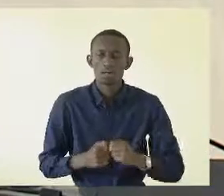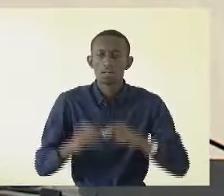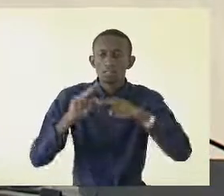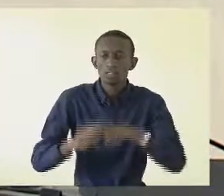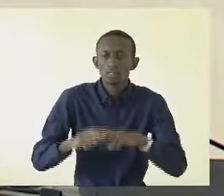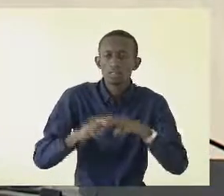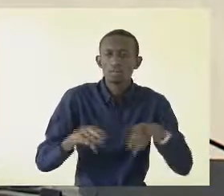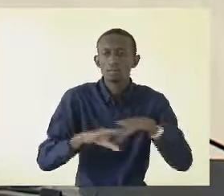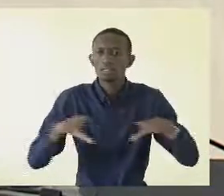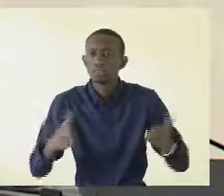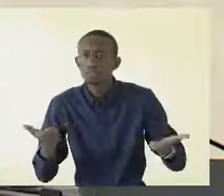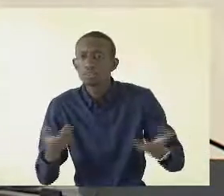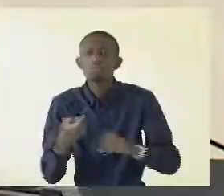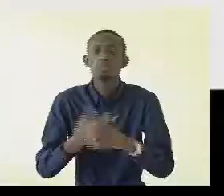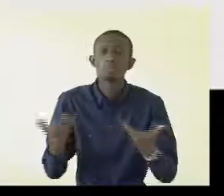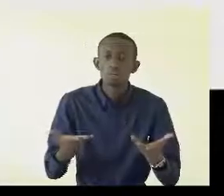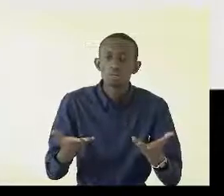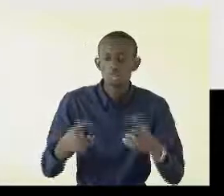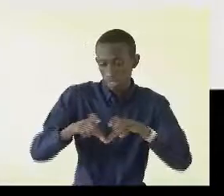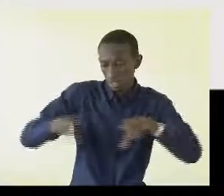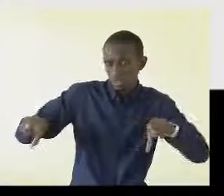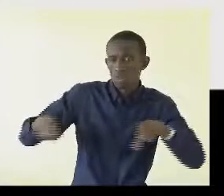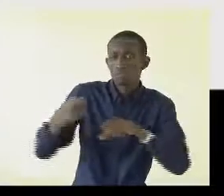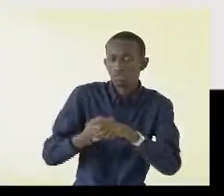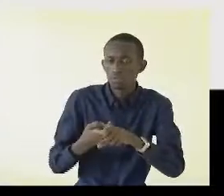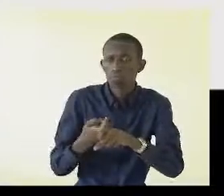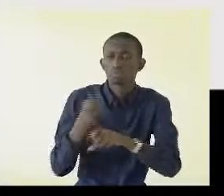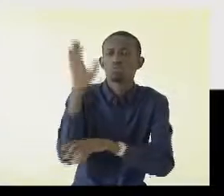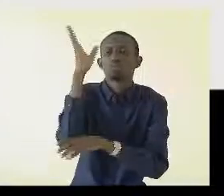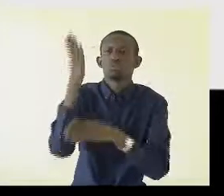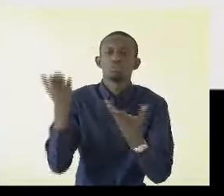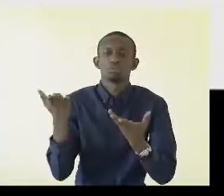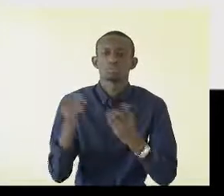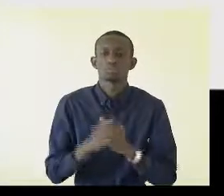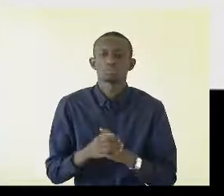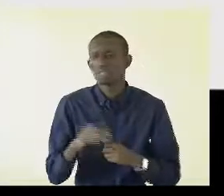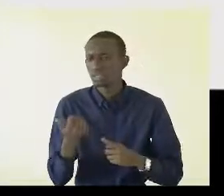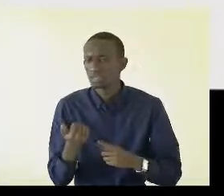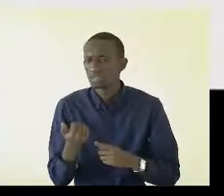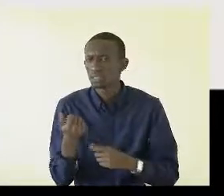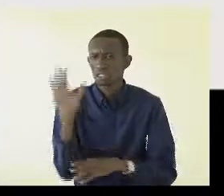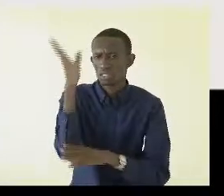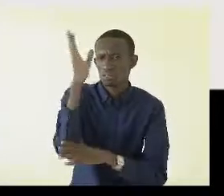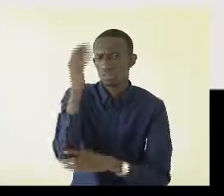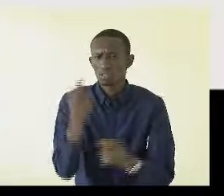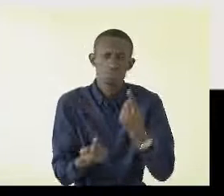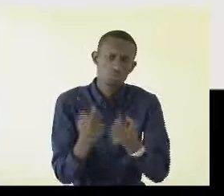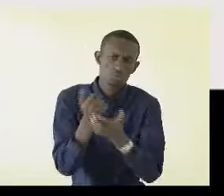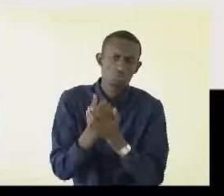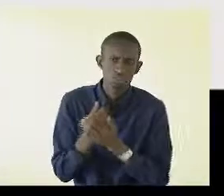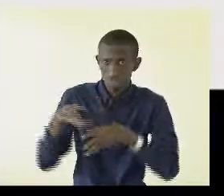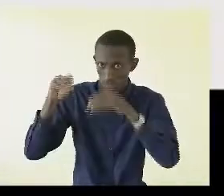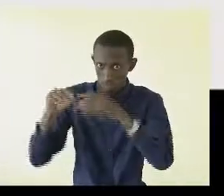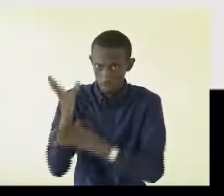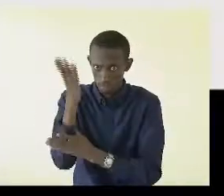different trees. Some plants can be used to make medicine. Of course, medicine is very important for